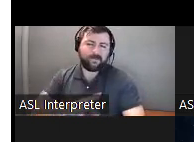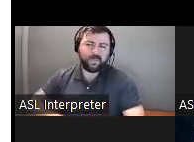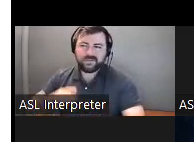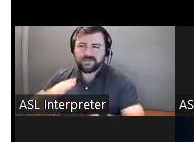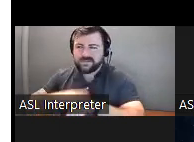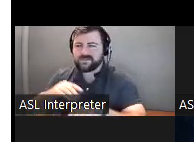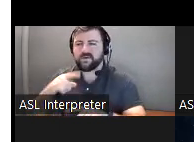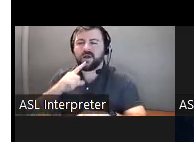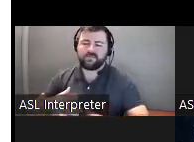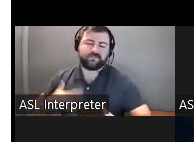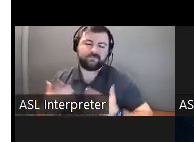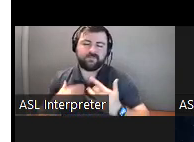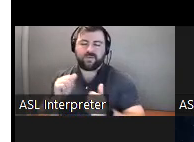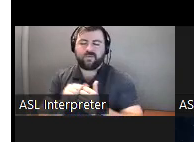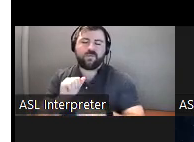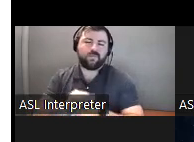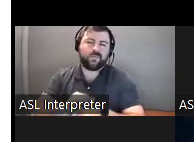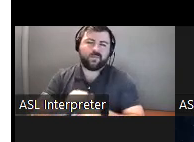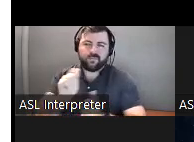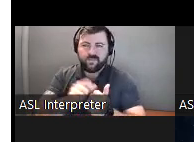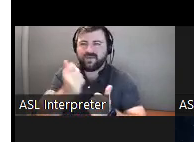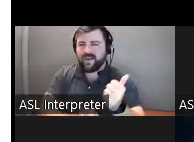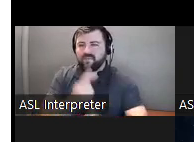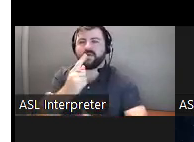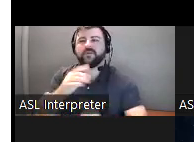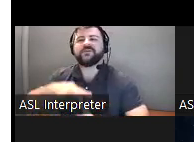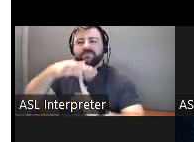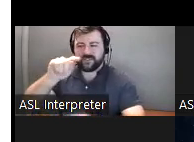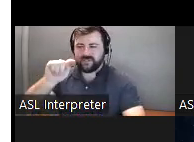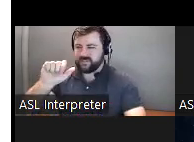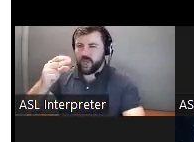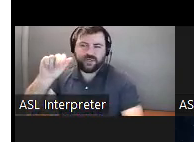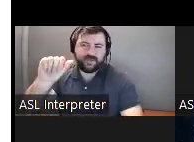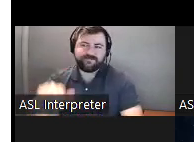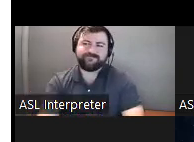super excited to work with everyone, especially Tasha.